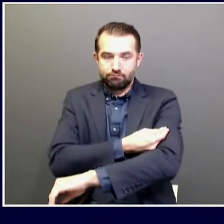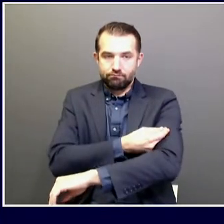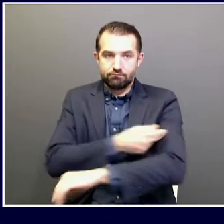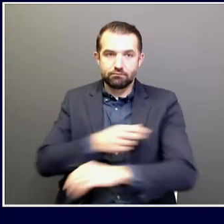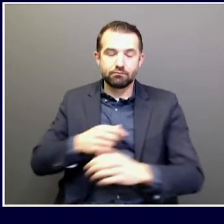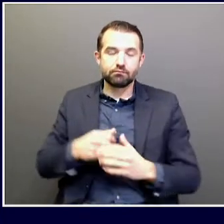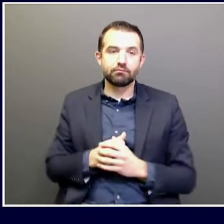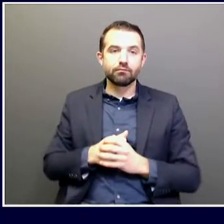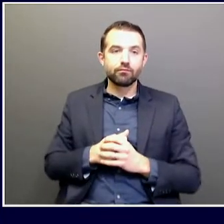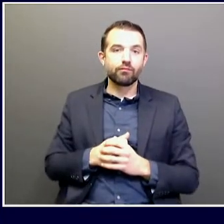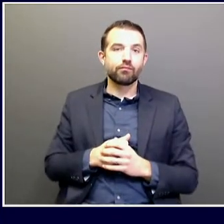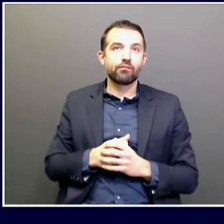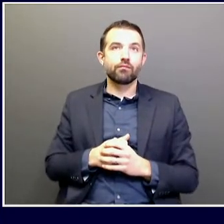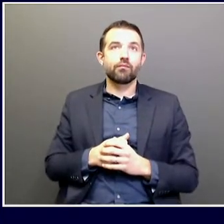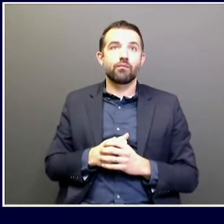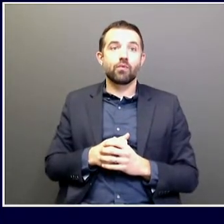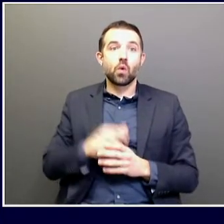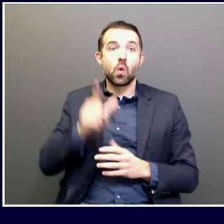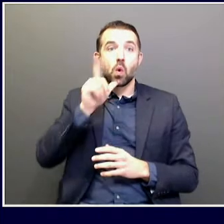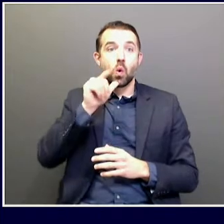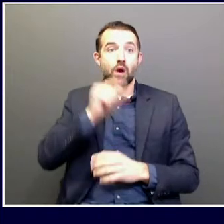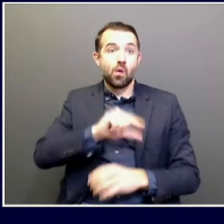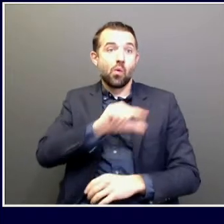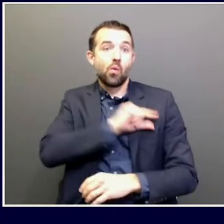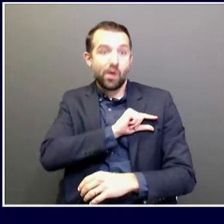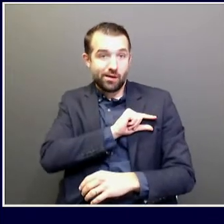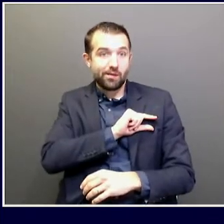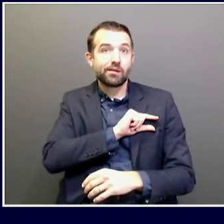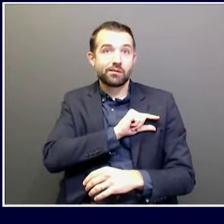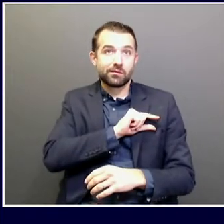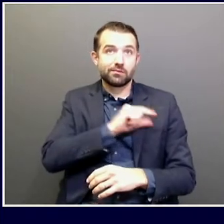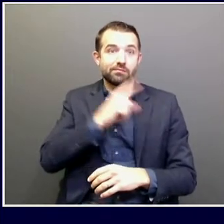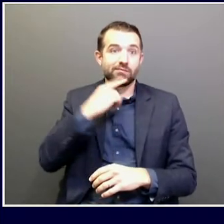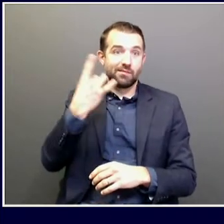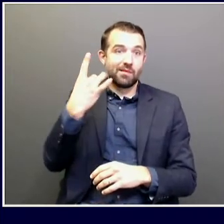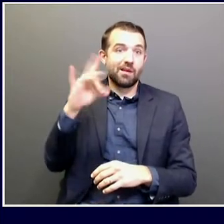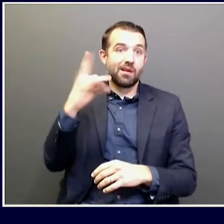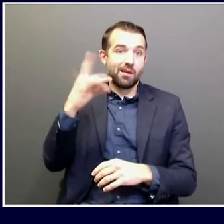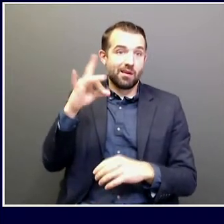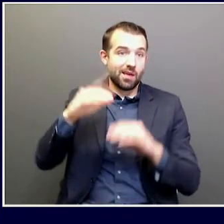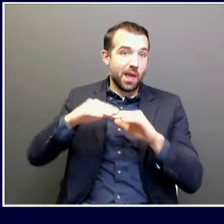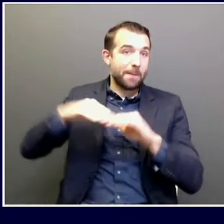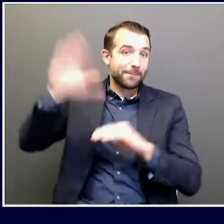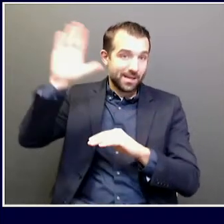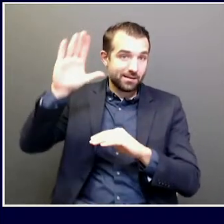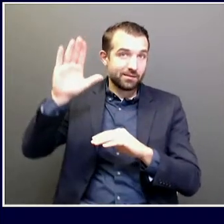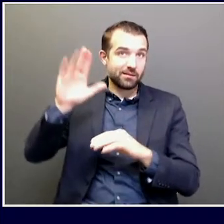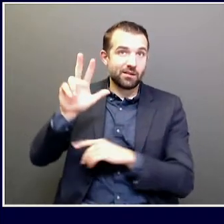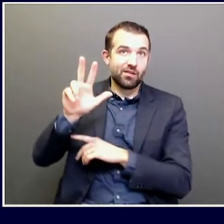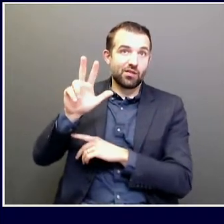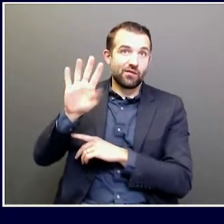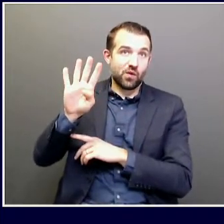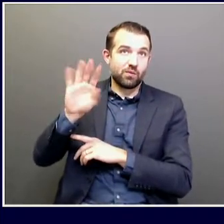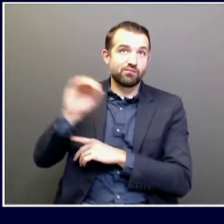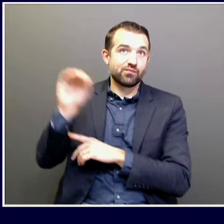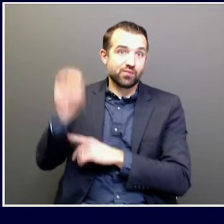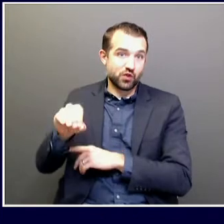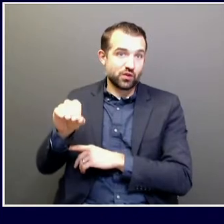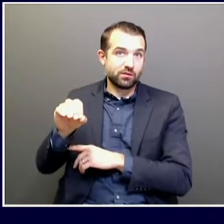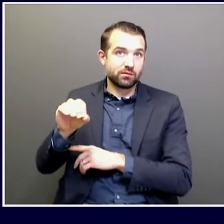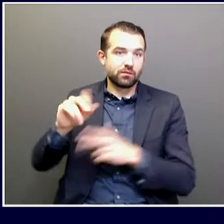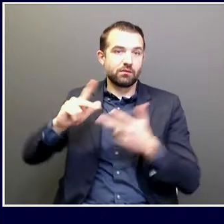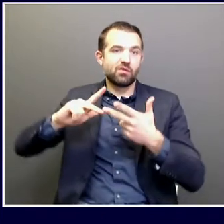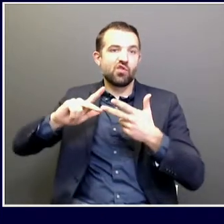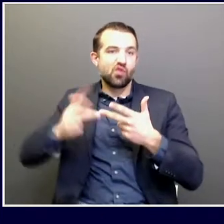eligible, that is to say those who are 18 and over, 34% have received a booster shot. And across